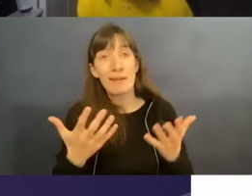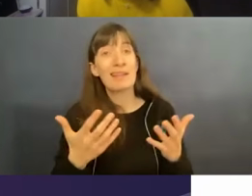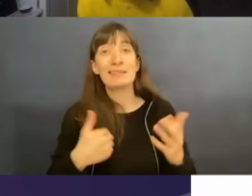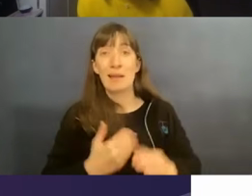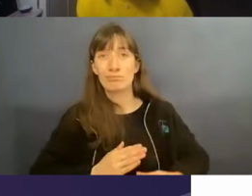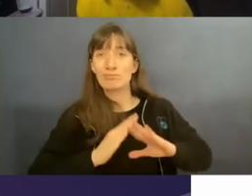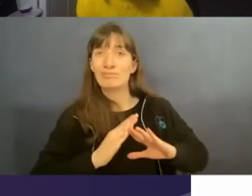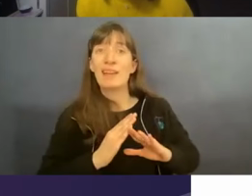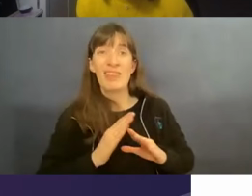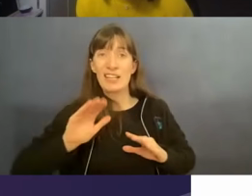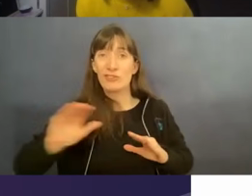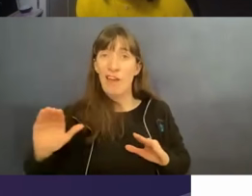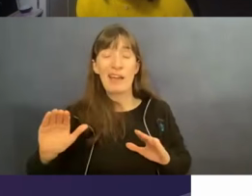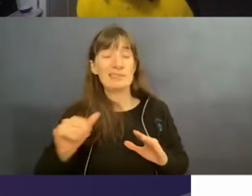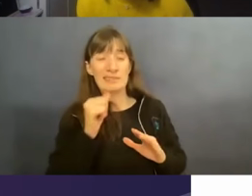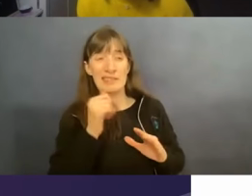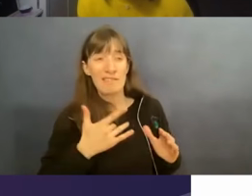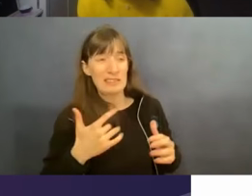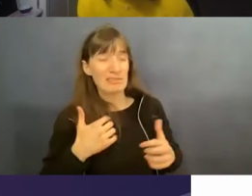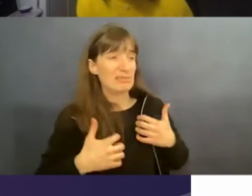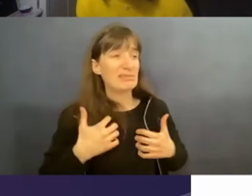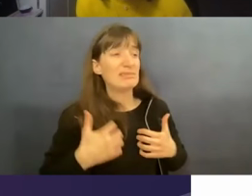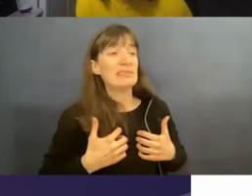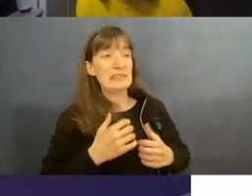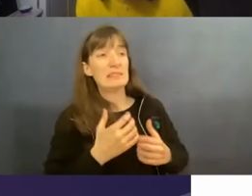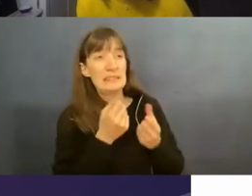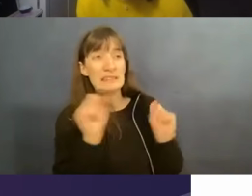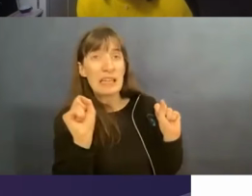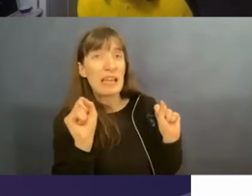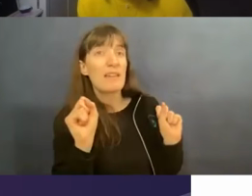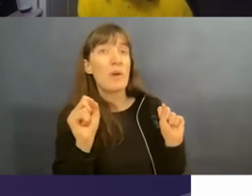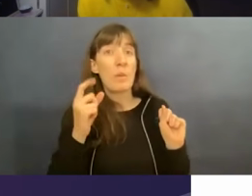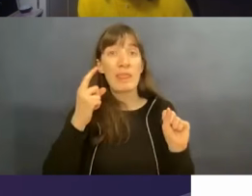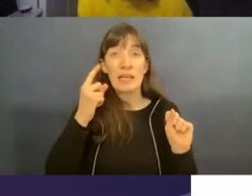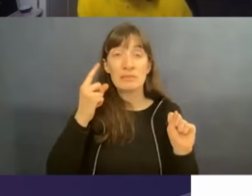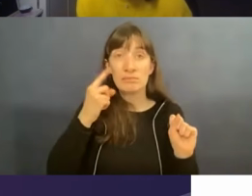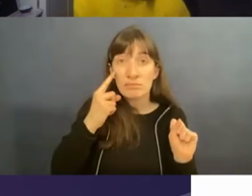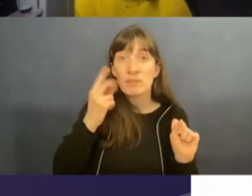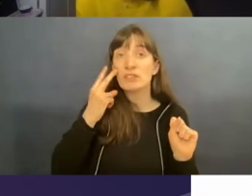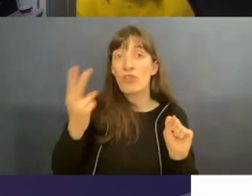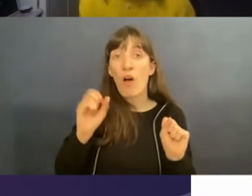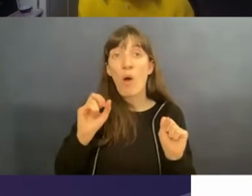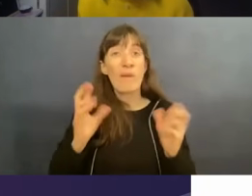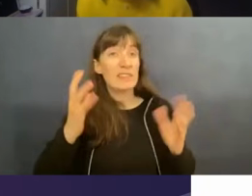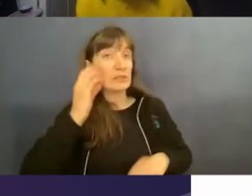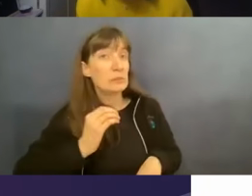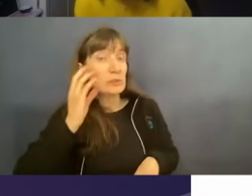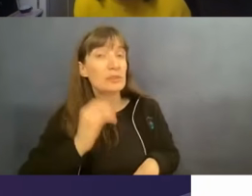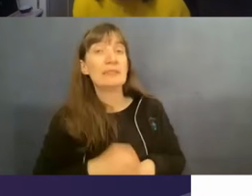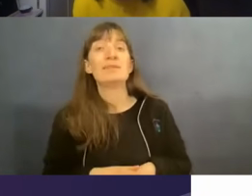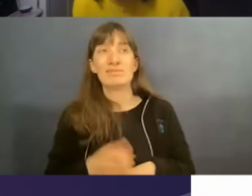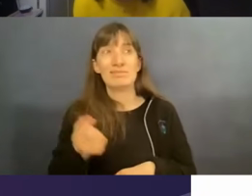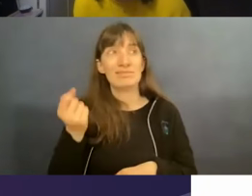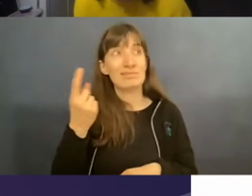to talk about what they're experiencing, what they've witnessed. So again, one of the main things is they don't want to upset their parents or